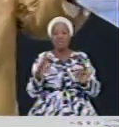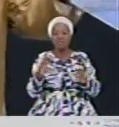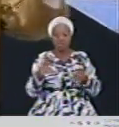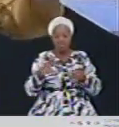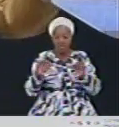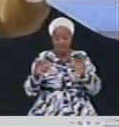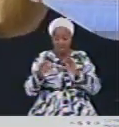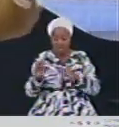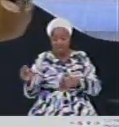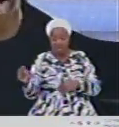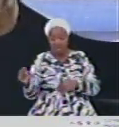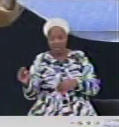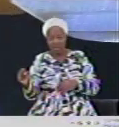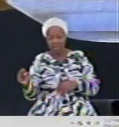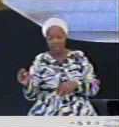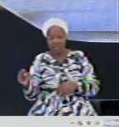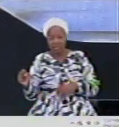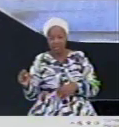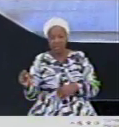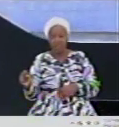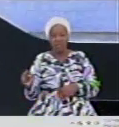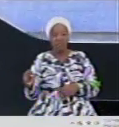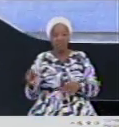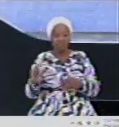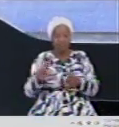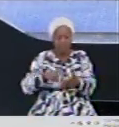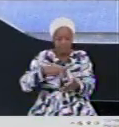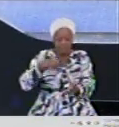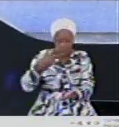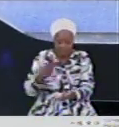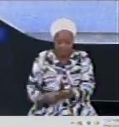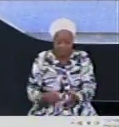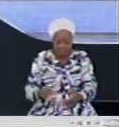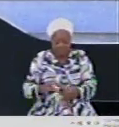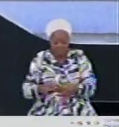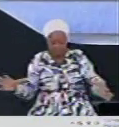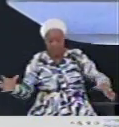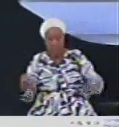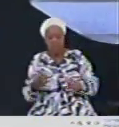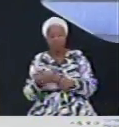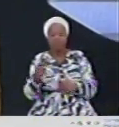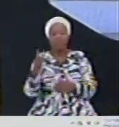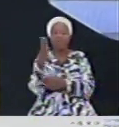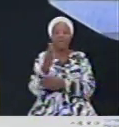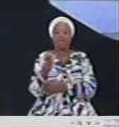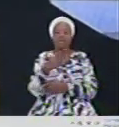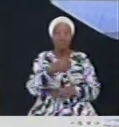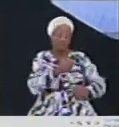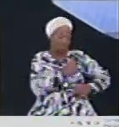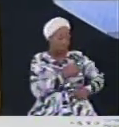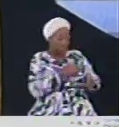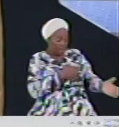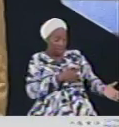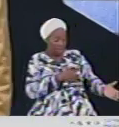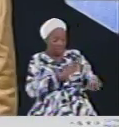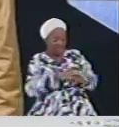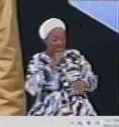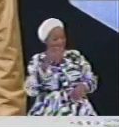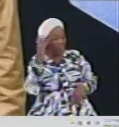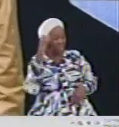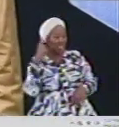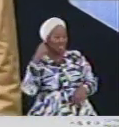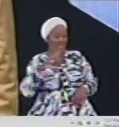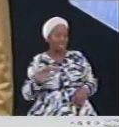chains, plural, fell off from his hands. The soldier here did not hear the